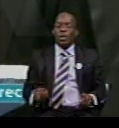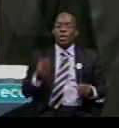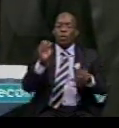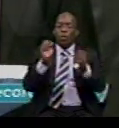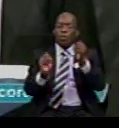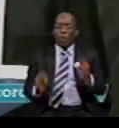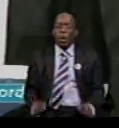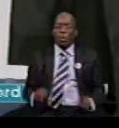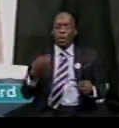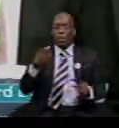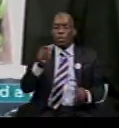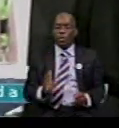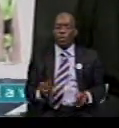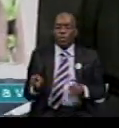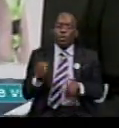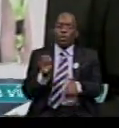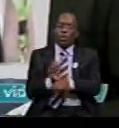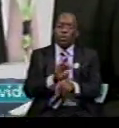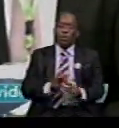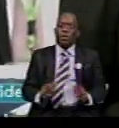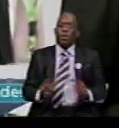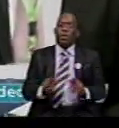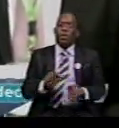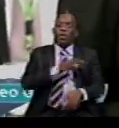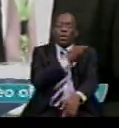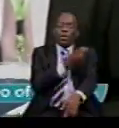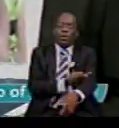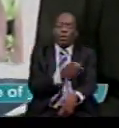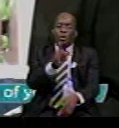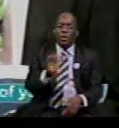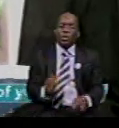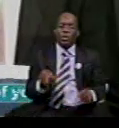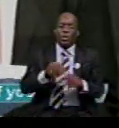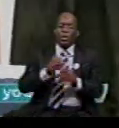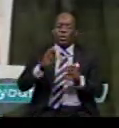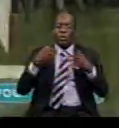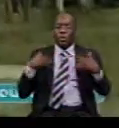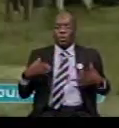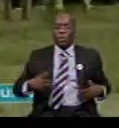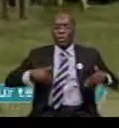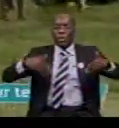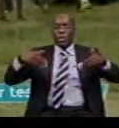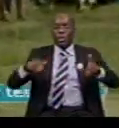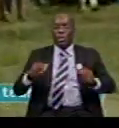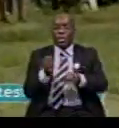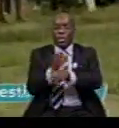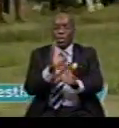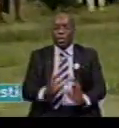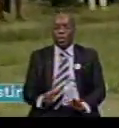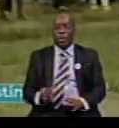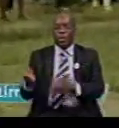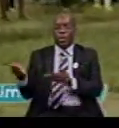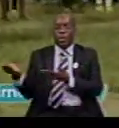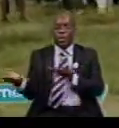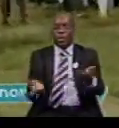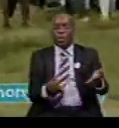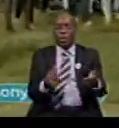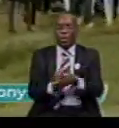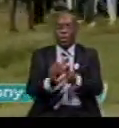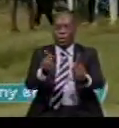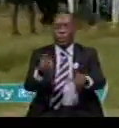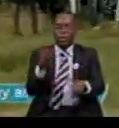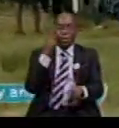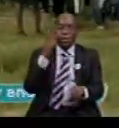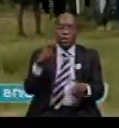your body. Let the counselors help to bring that person. Yes. See somebody now. See